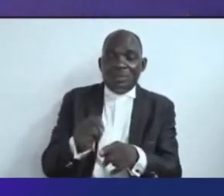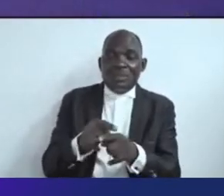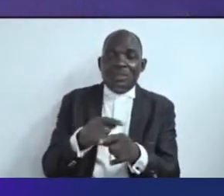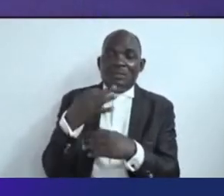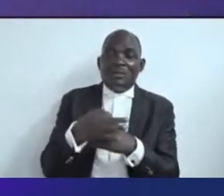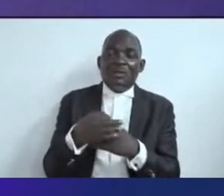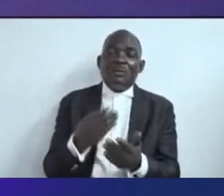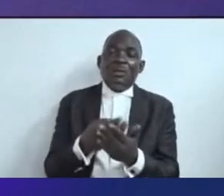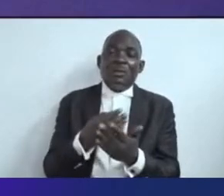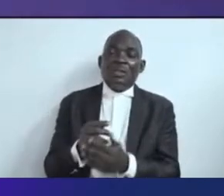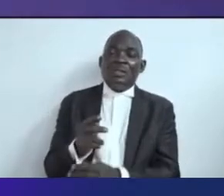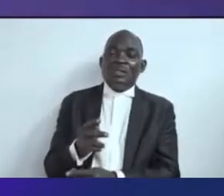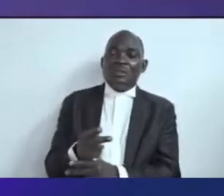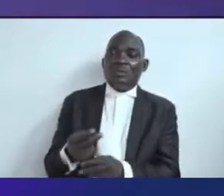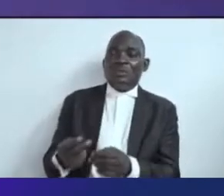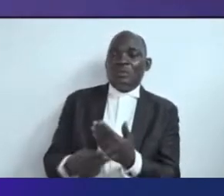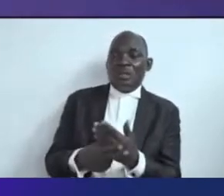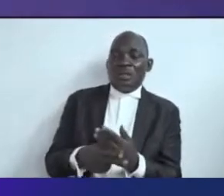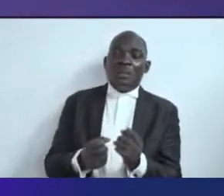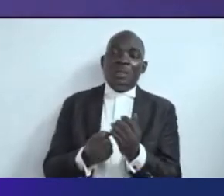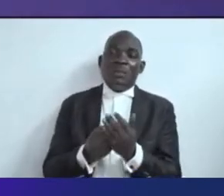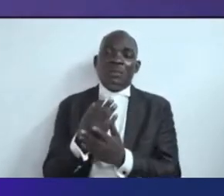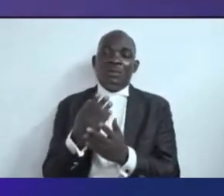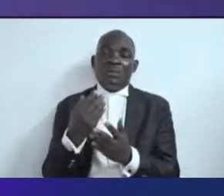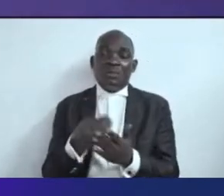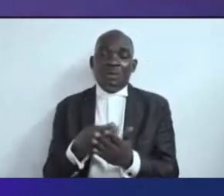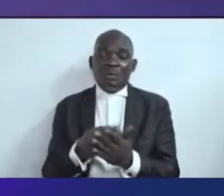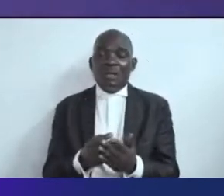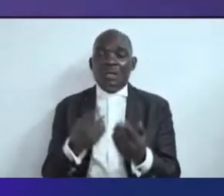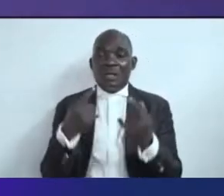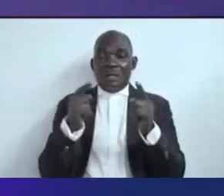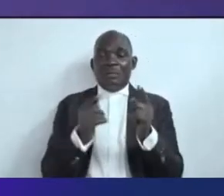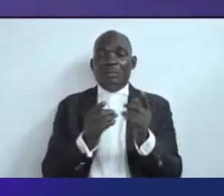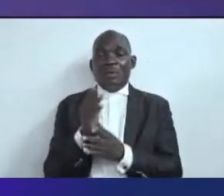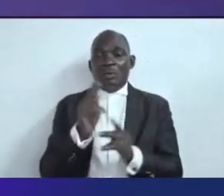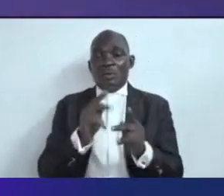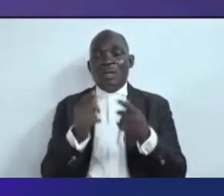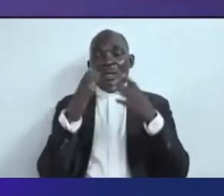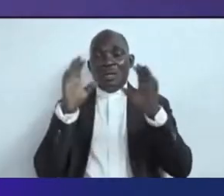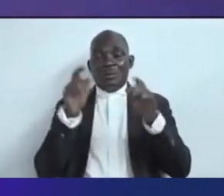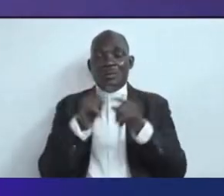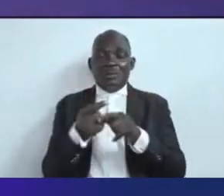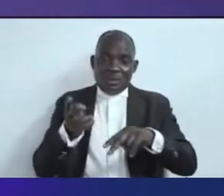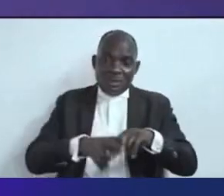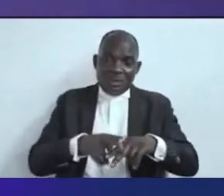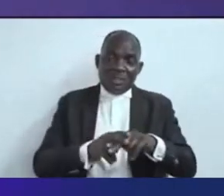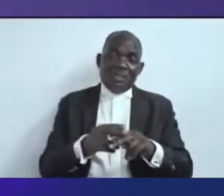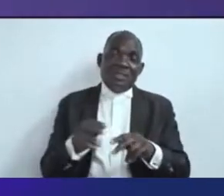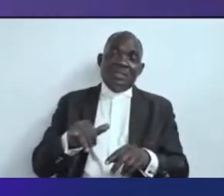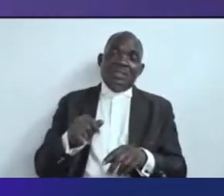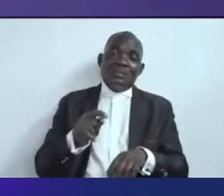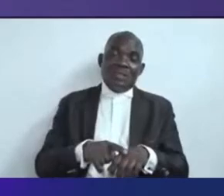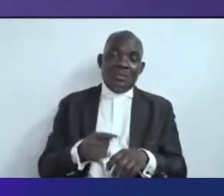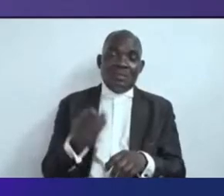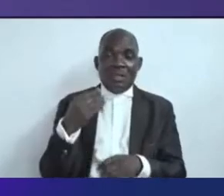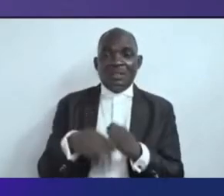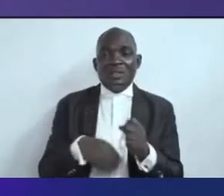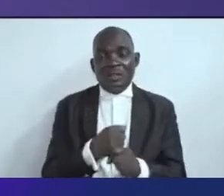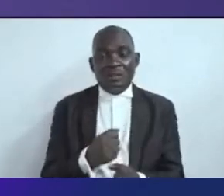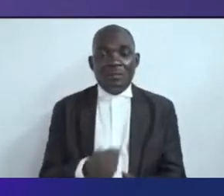currency deposits. Growth in currency held by the public, however, increased over the same comparative